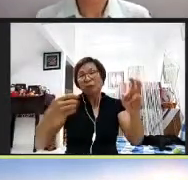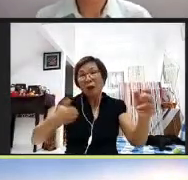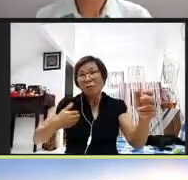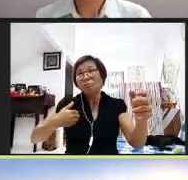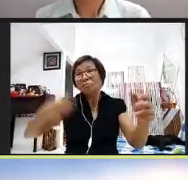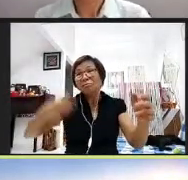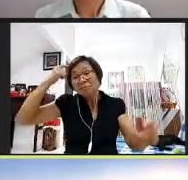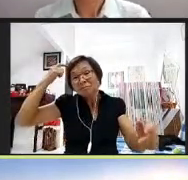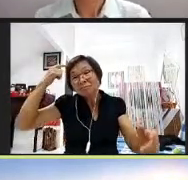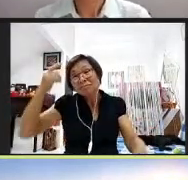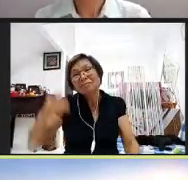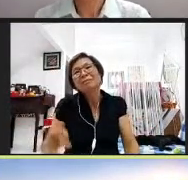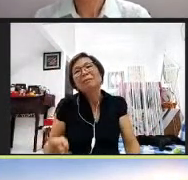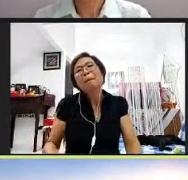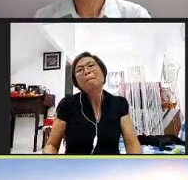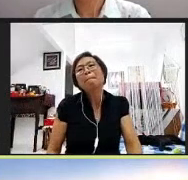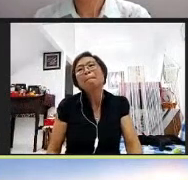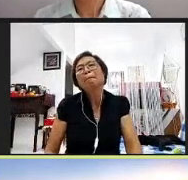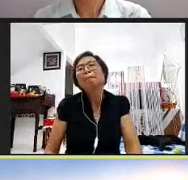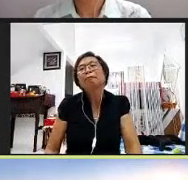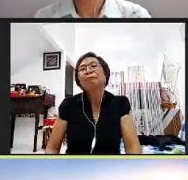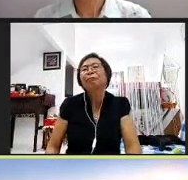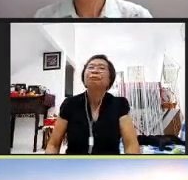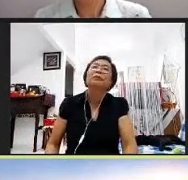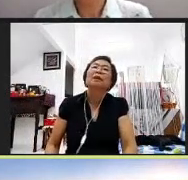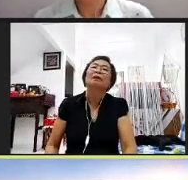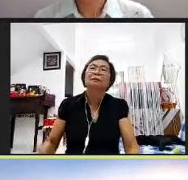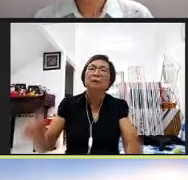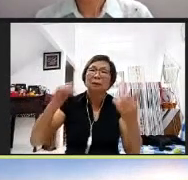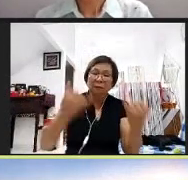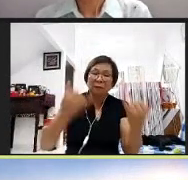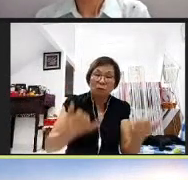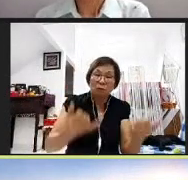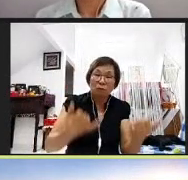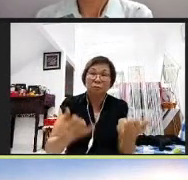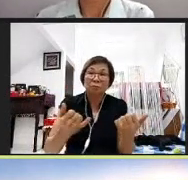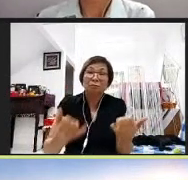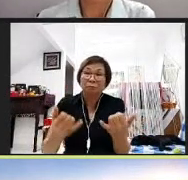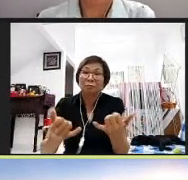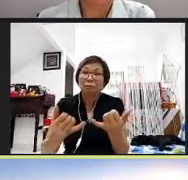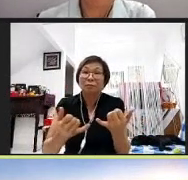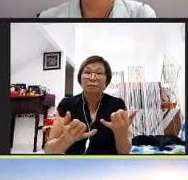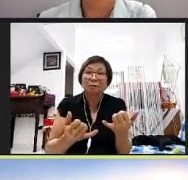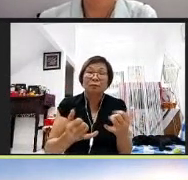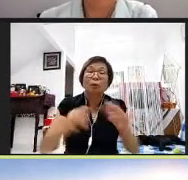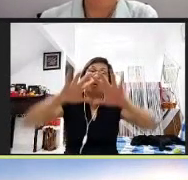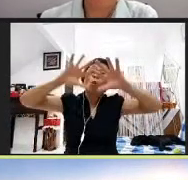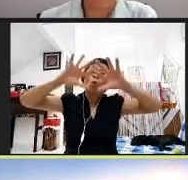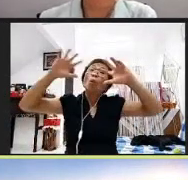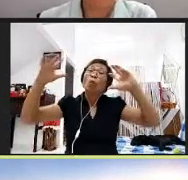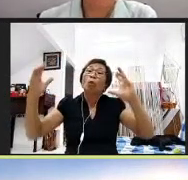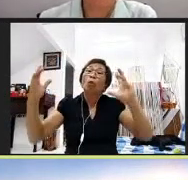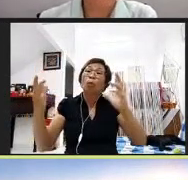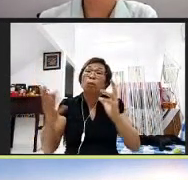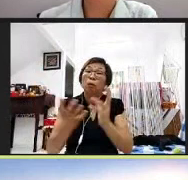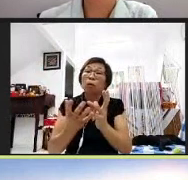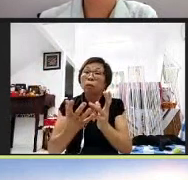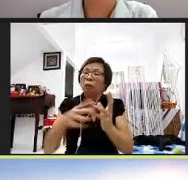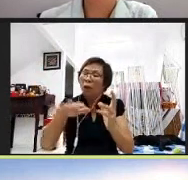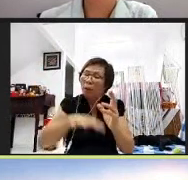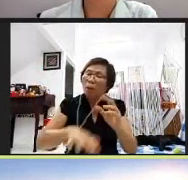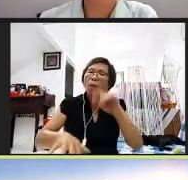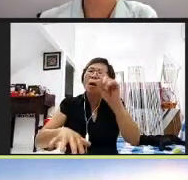mindset? So as per today, okay, you see, globally, we have